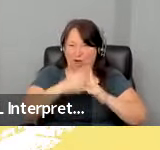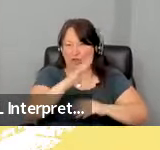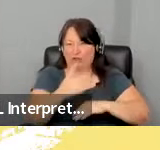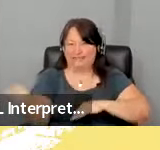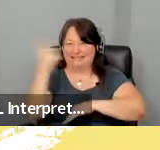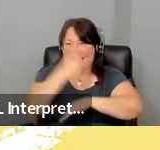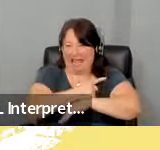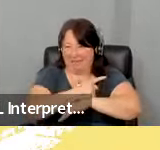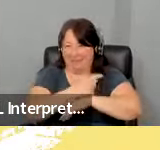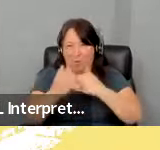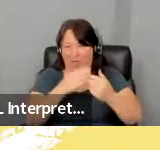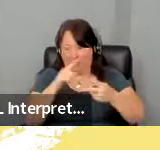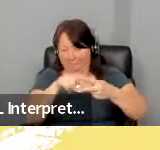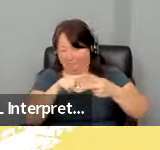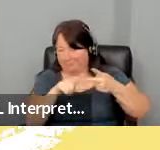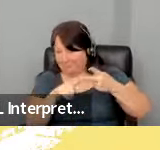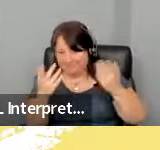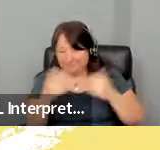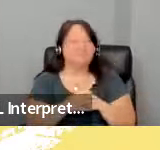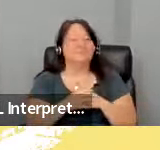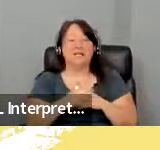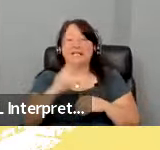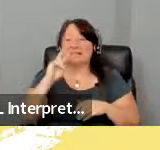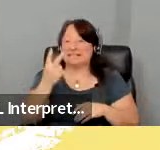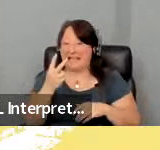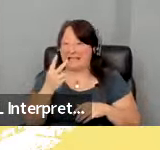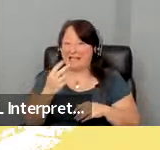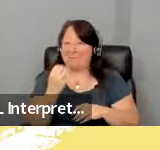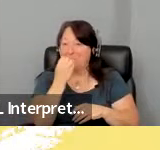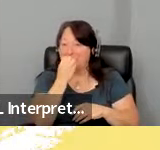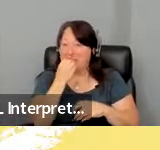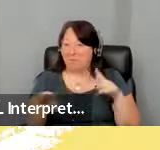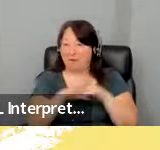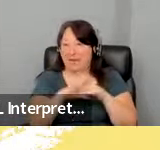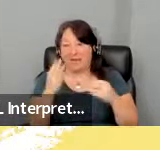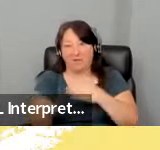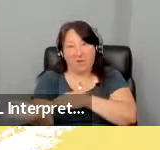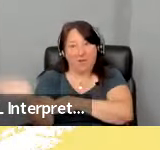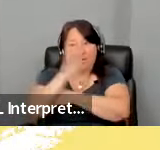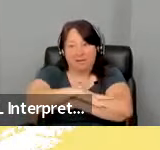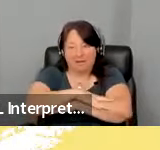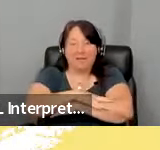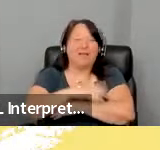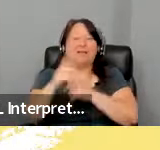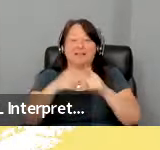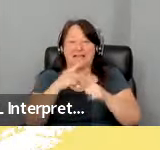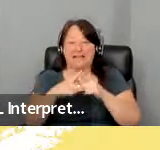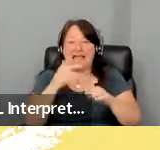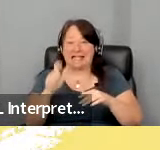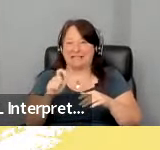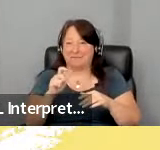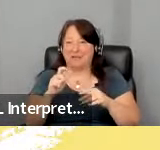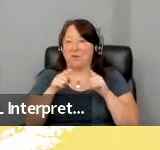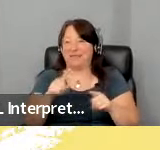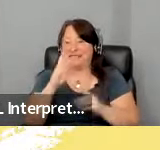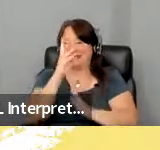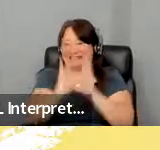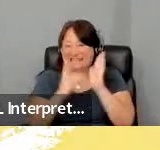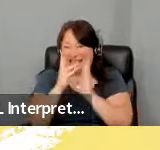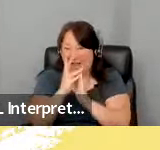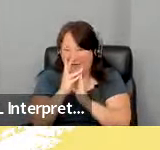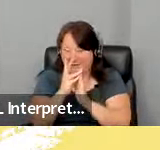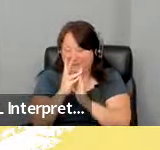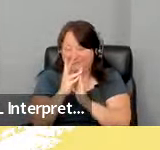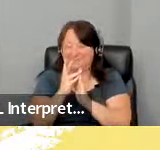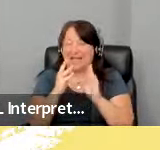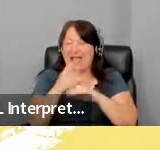break, if needed, if it's a long day, must be called within 6 hours from the time you come back from the first meal break. So let's say your first meal was right